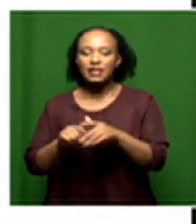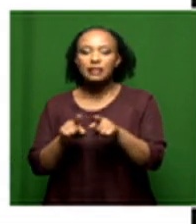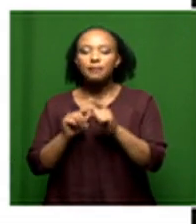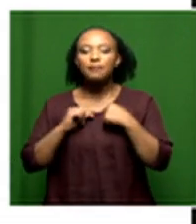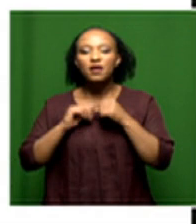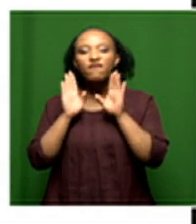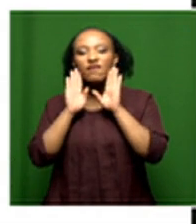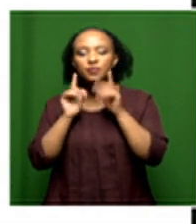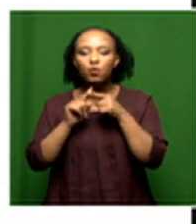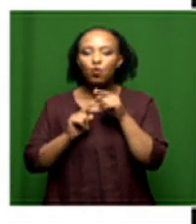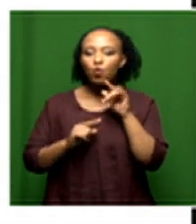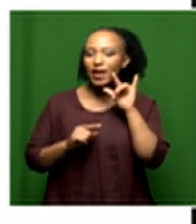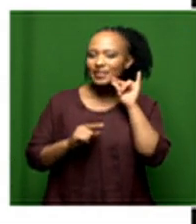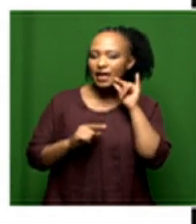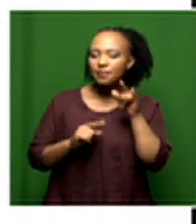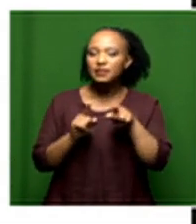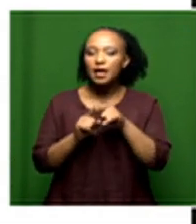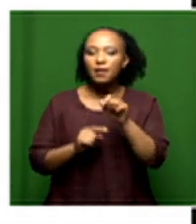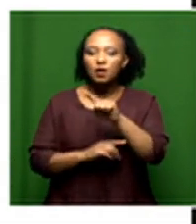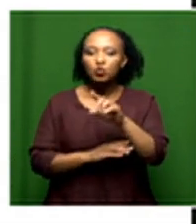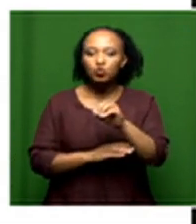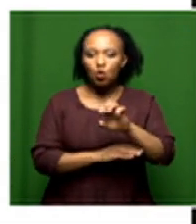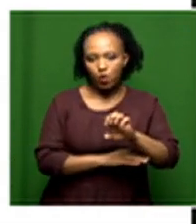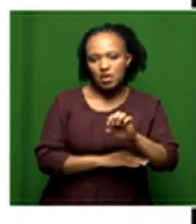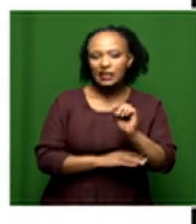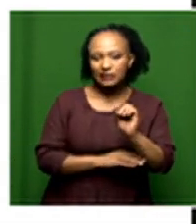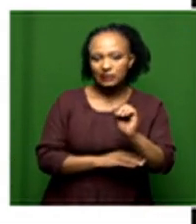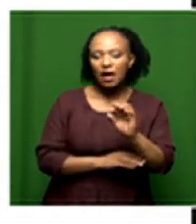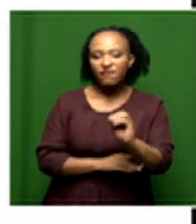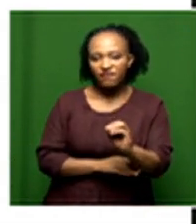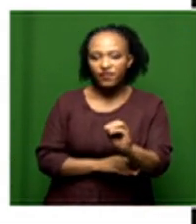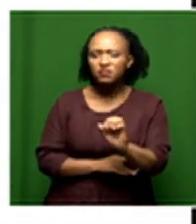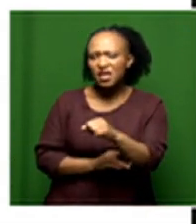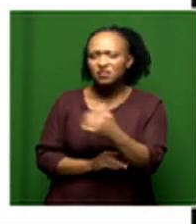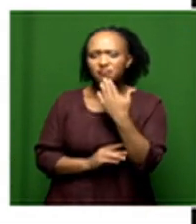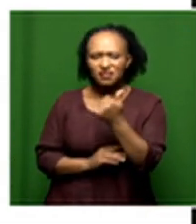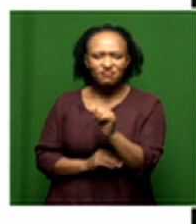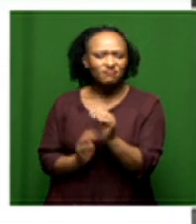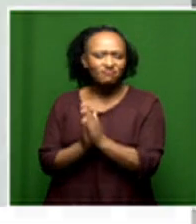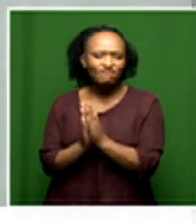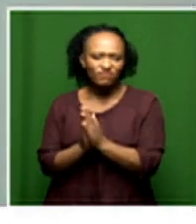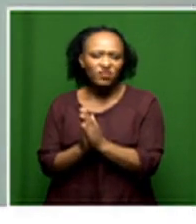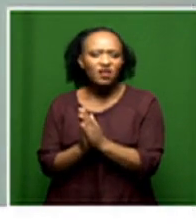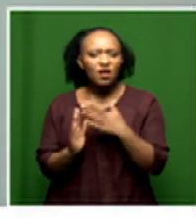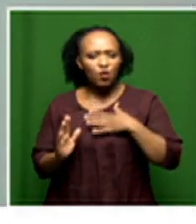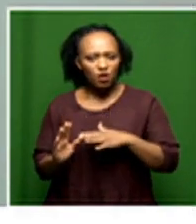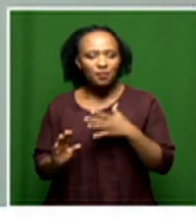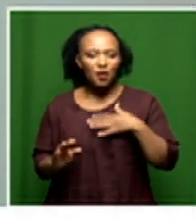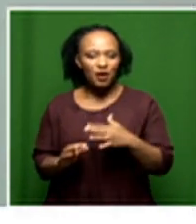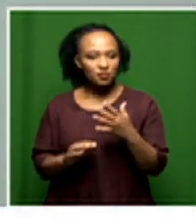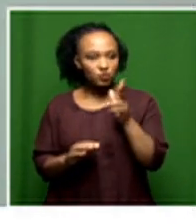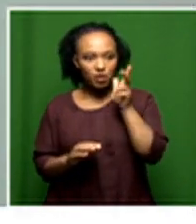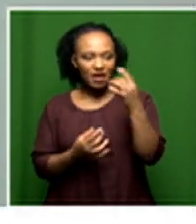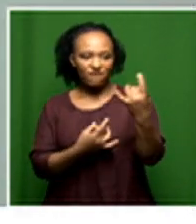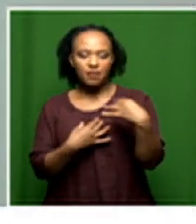Facebook page and an Instagram account, all under Zoe Scholtz. So please, love to hear feedback